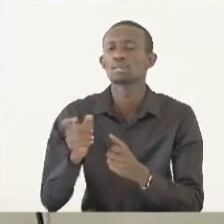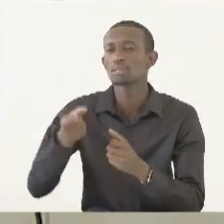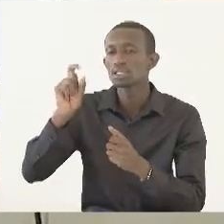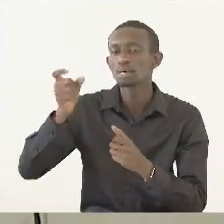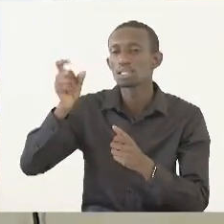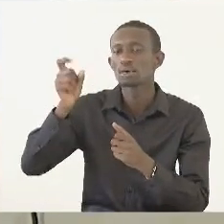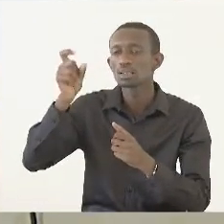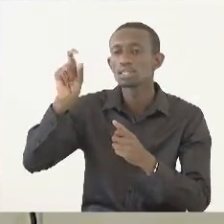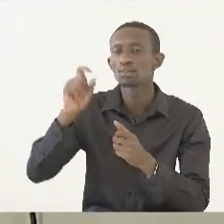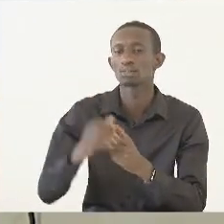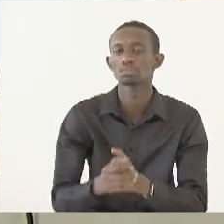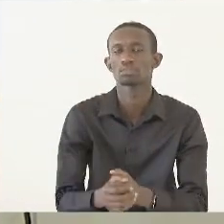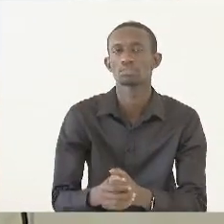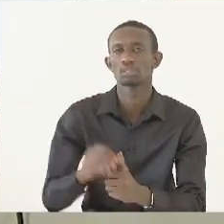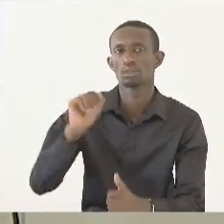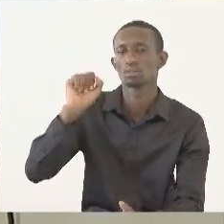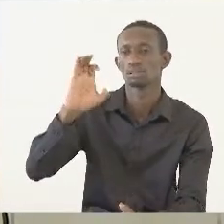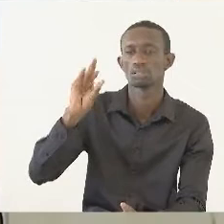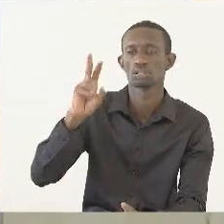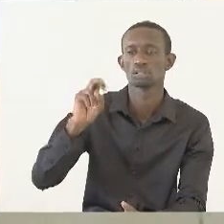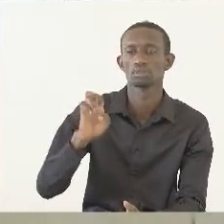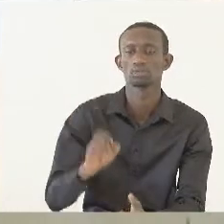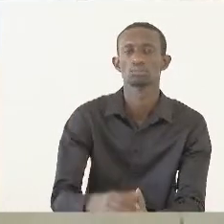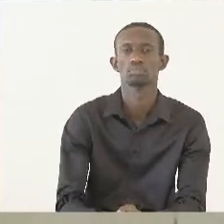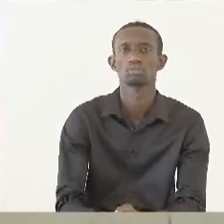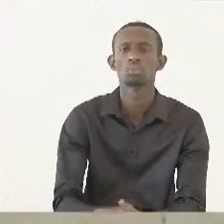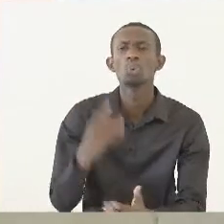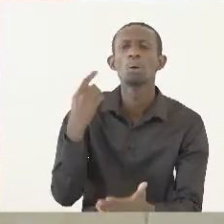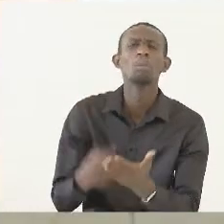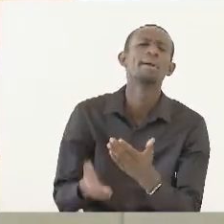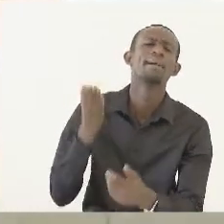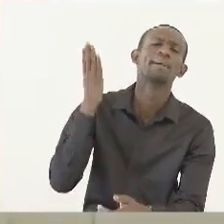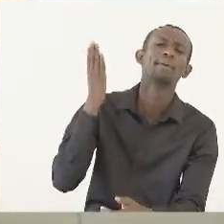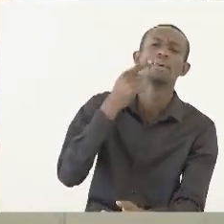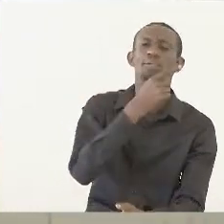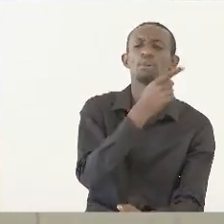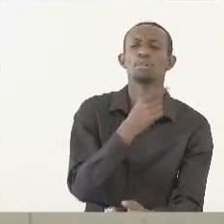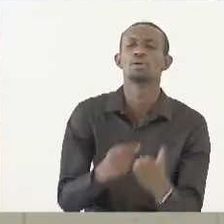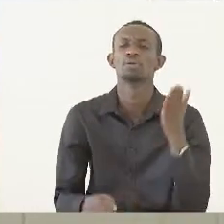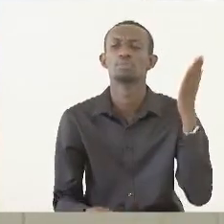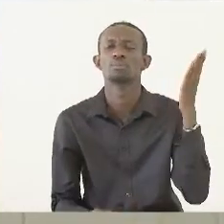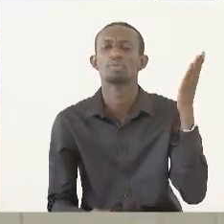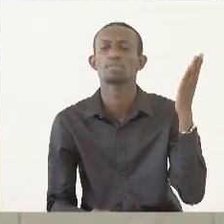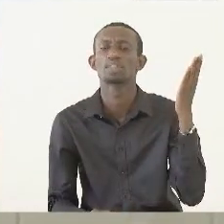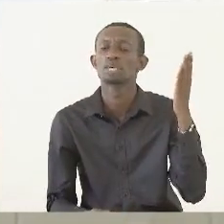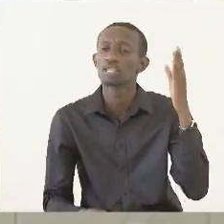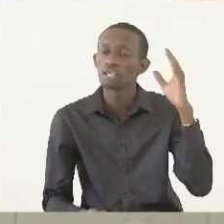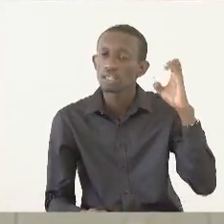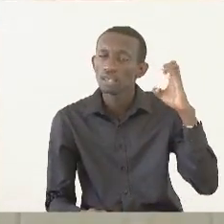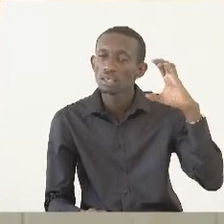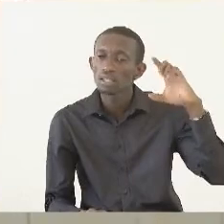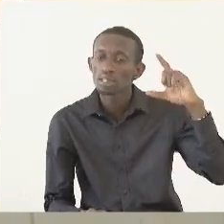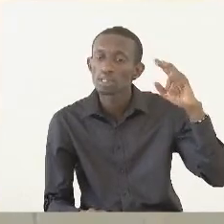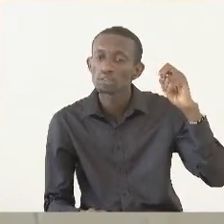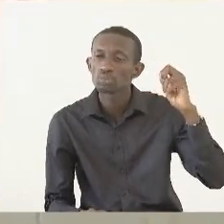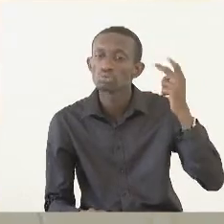Increases the acidity. What about here? Electrons are moving towards this